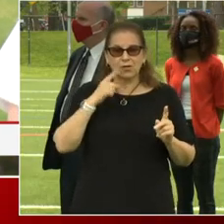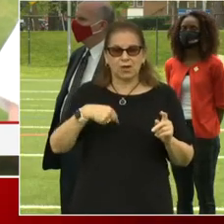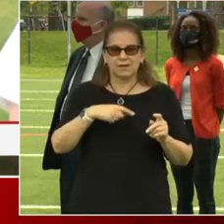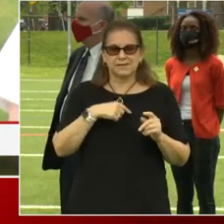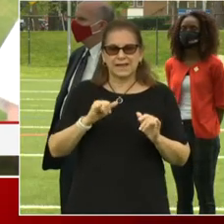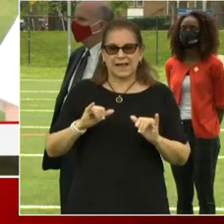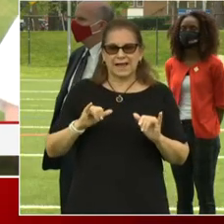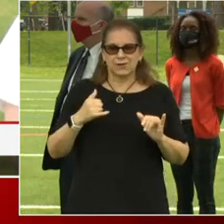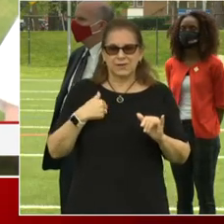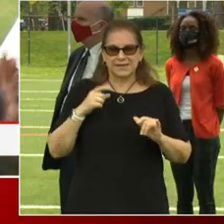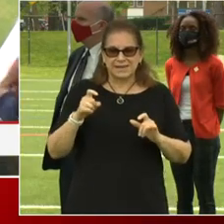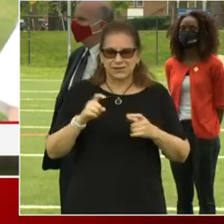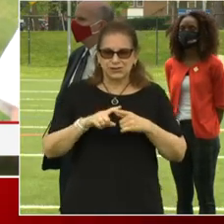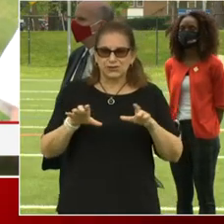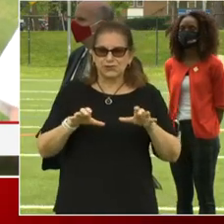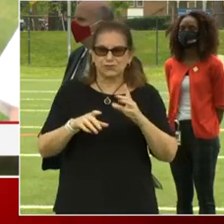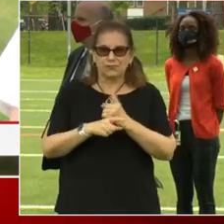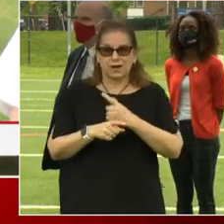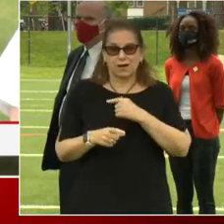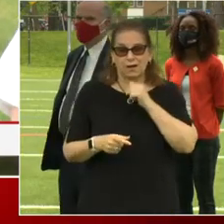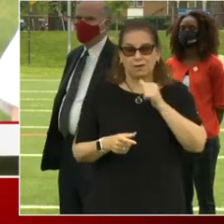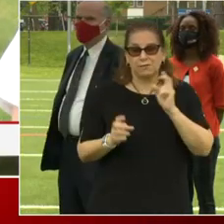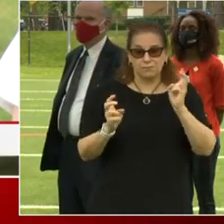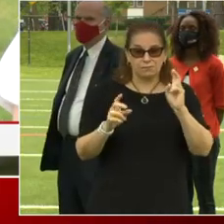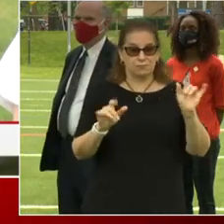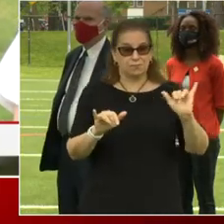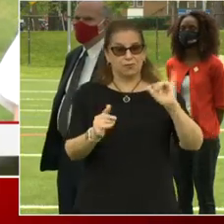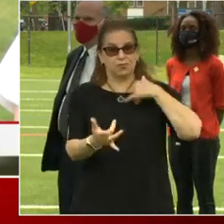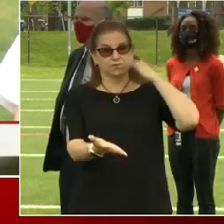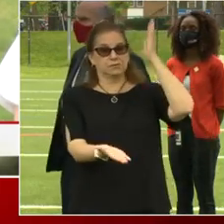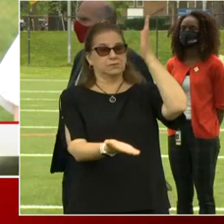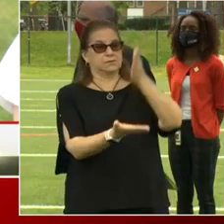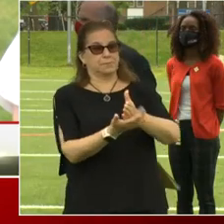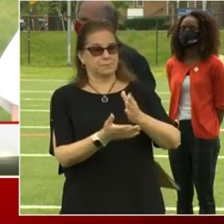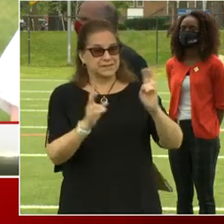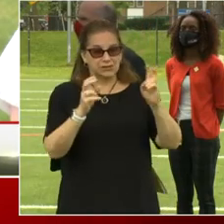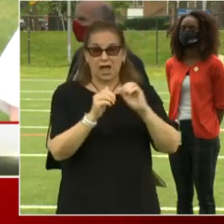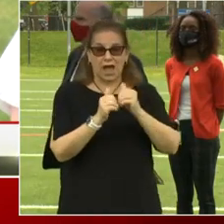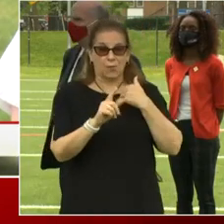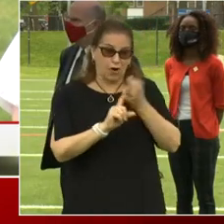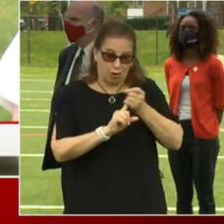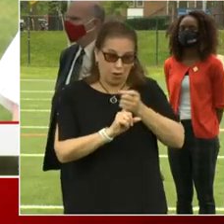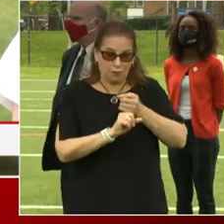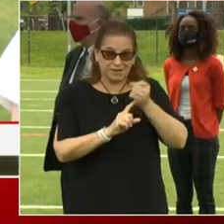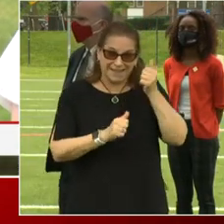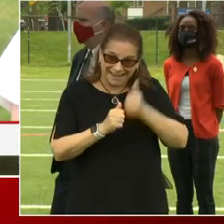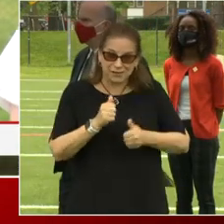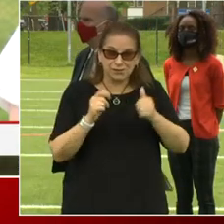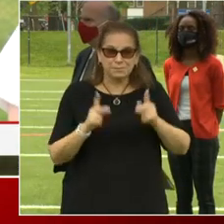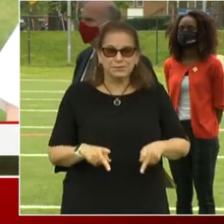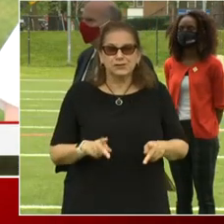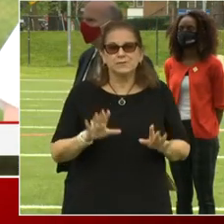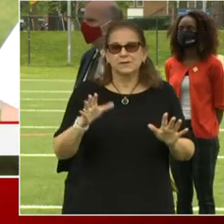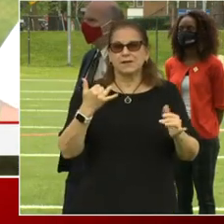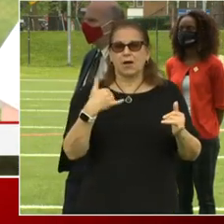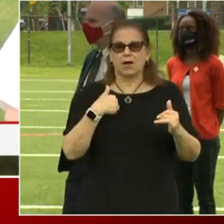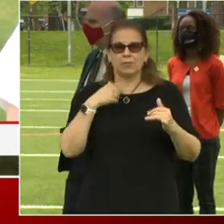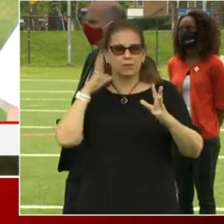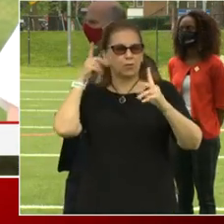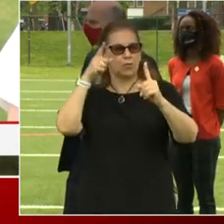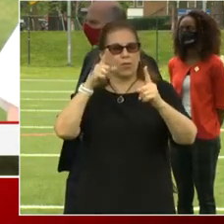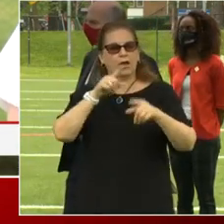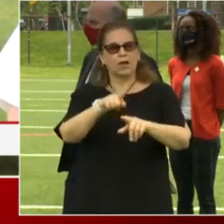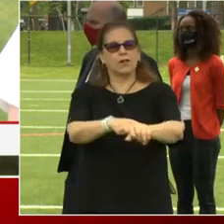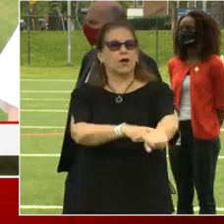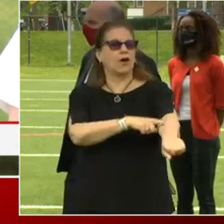that certainly does not resolve the issues that you're talking about. If we're talking about seeing long-term change in community, then